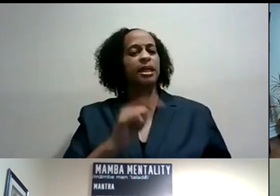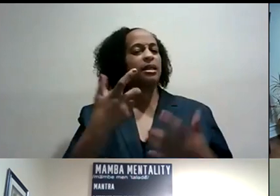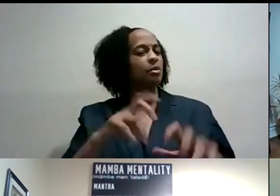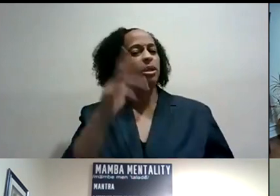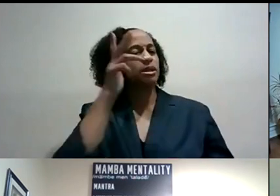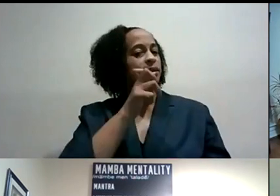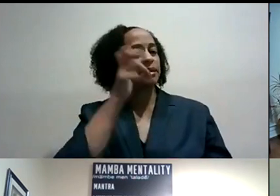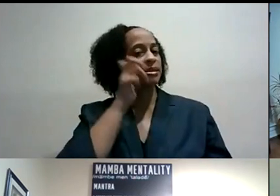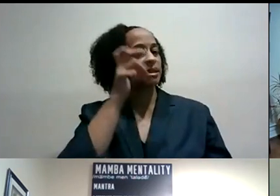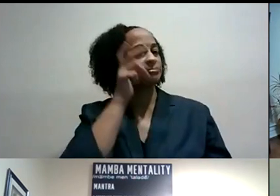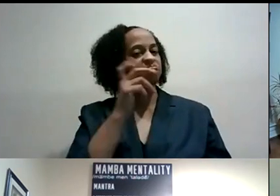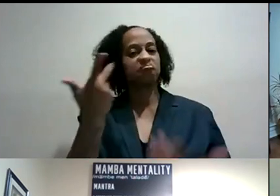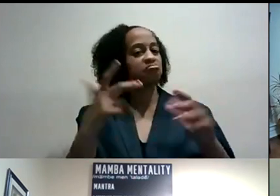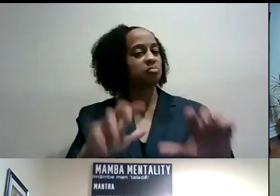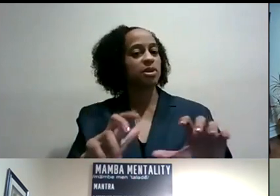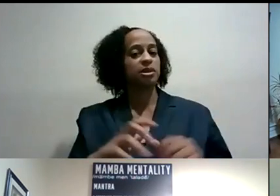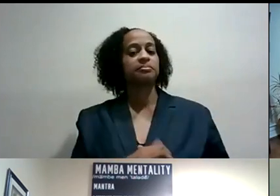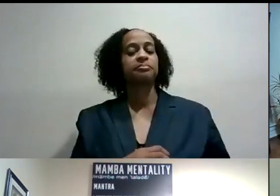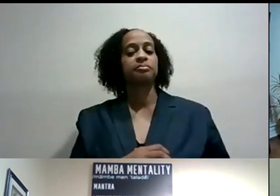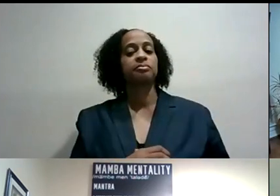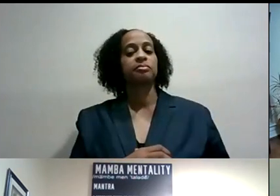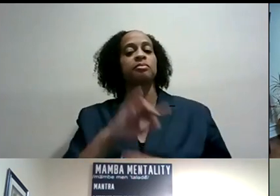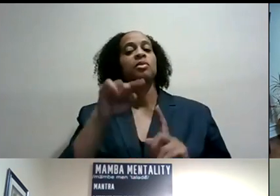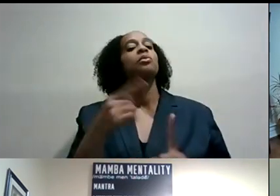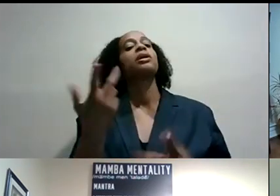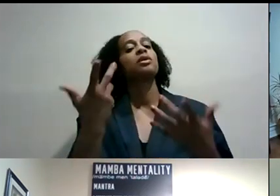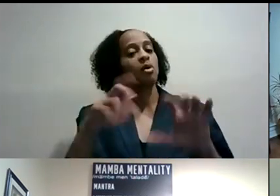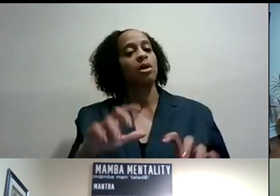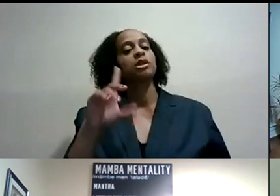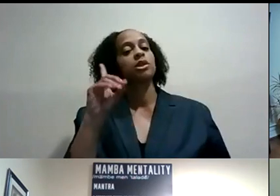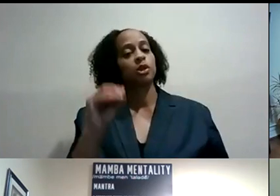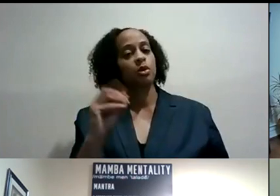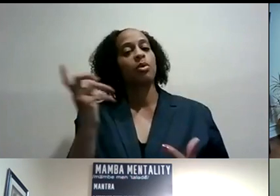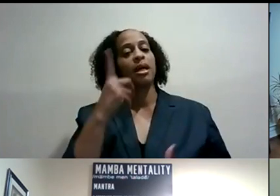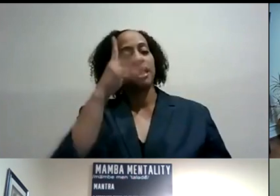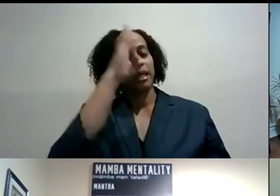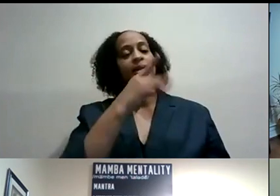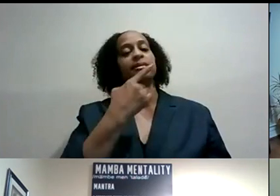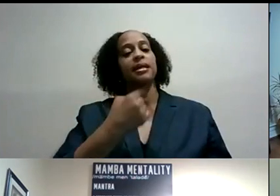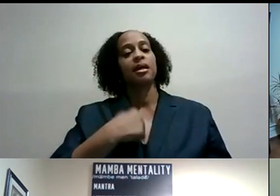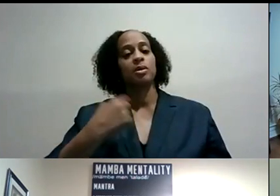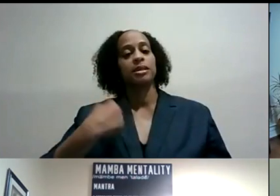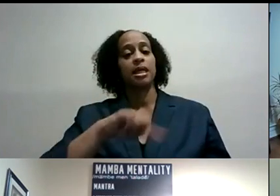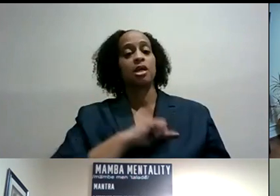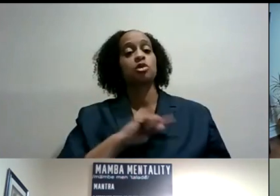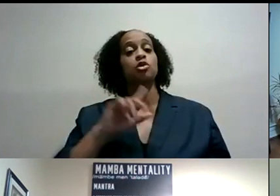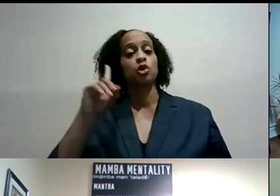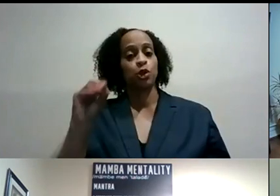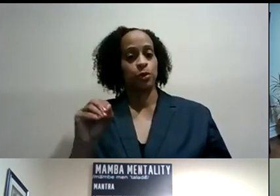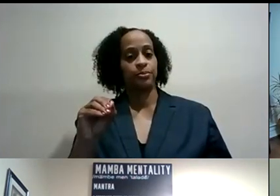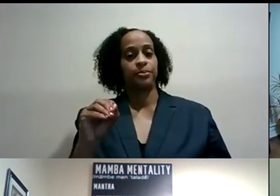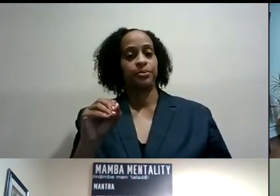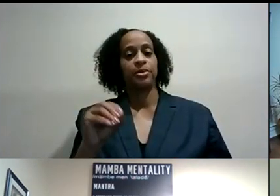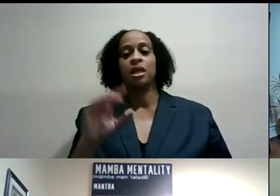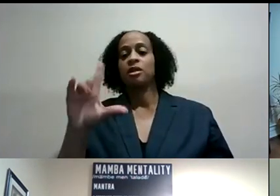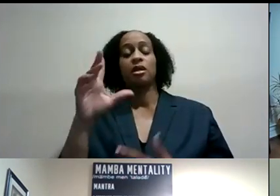he didn't want to listen. When we when we don't do what God tells us to do, there's